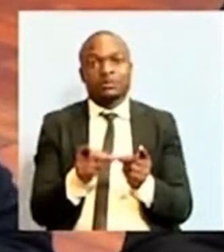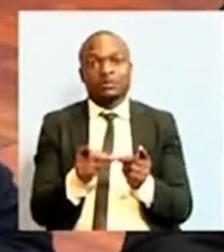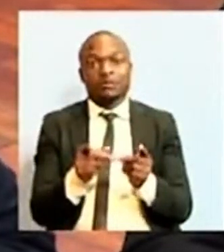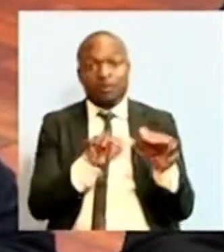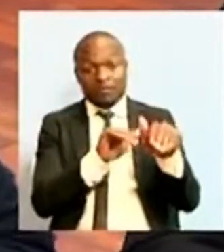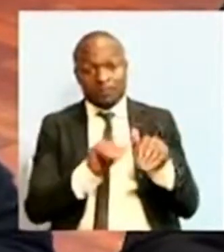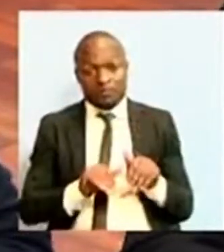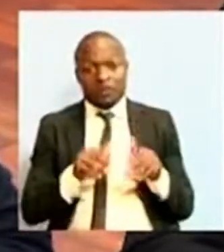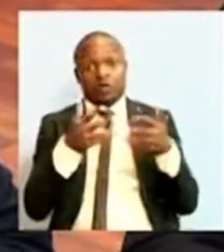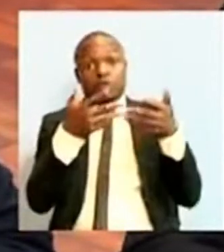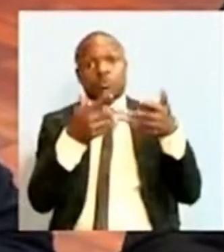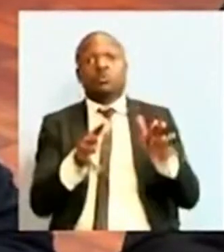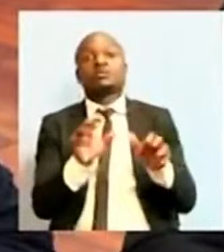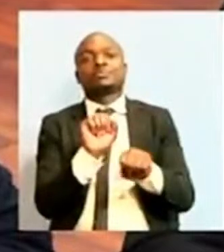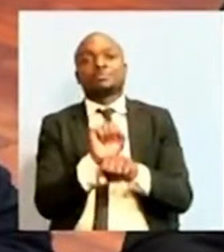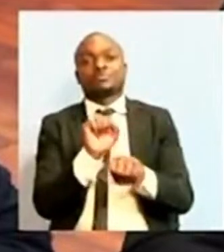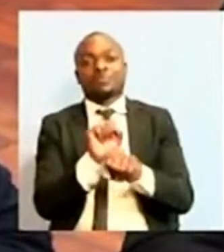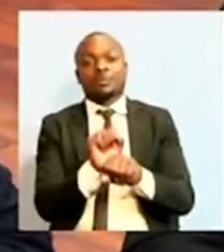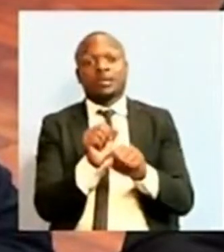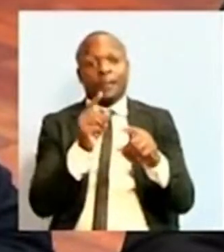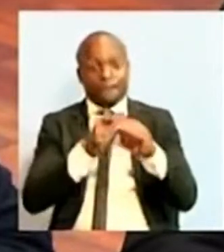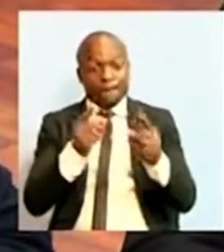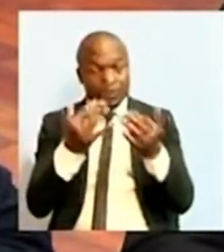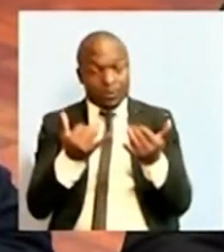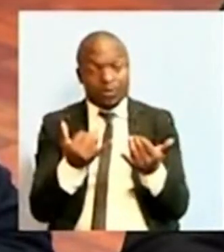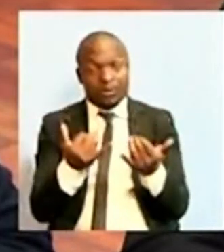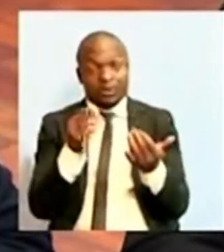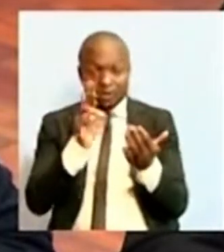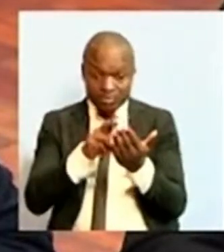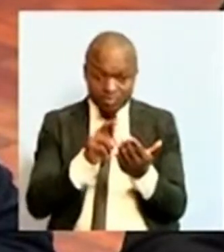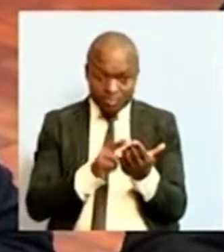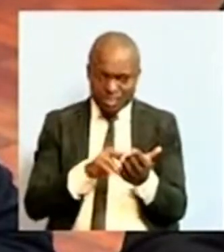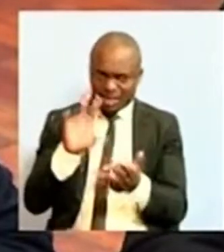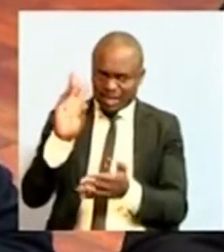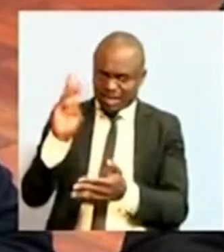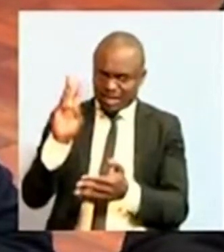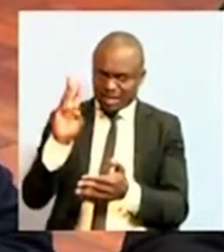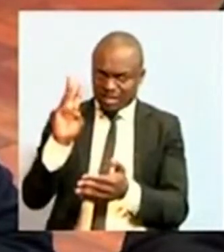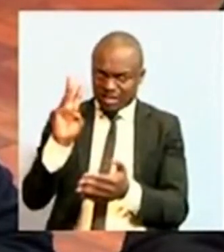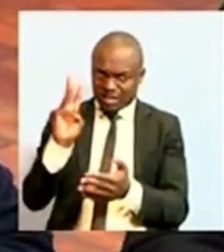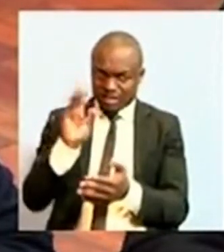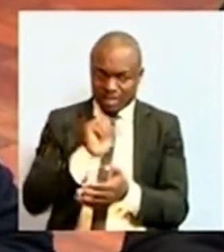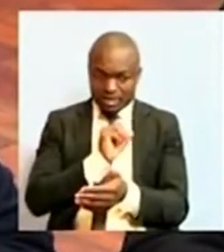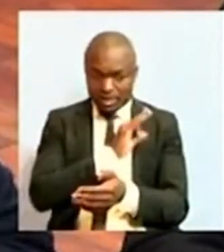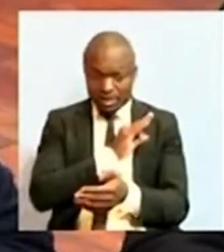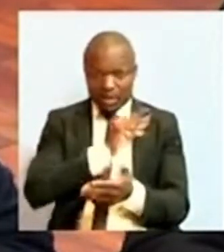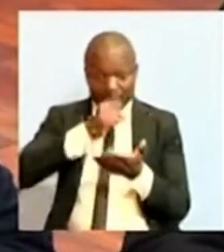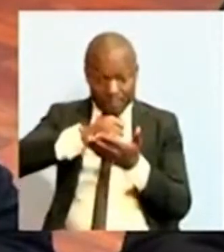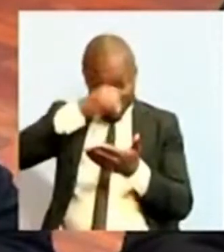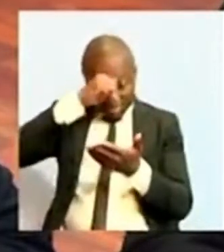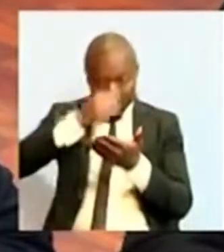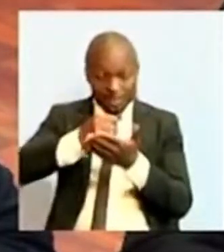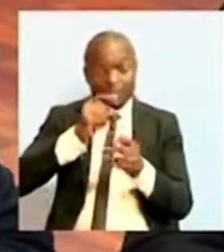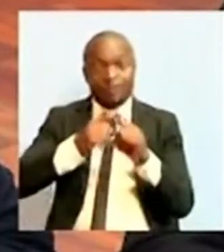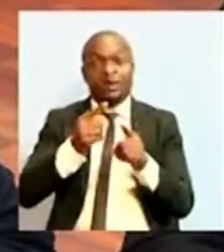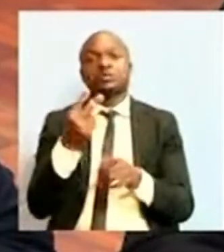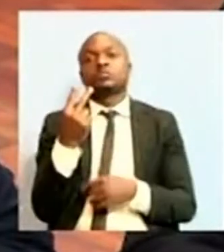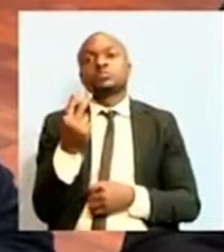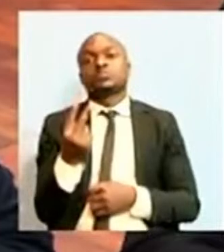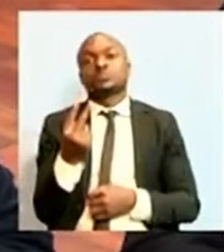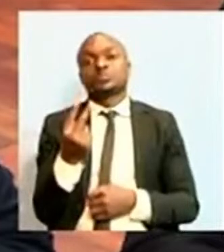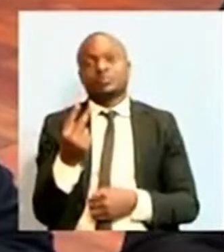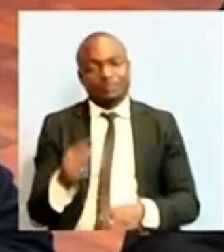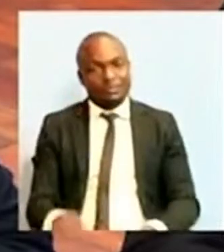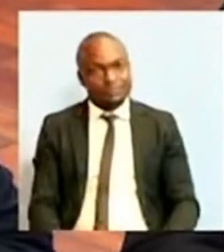positions. Currently, Chair, I wish to report that 16 officers are studying, except for the 2